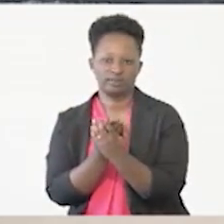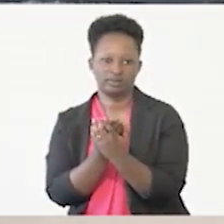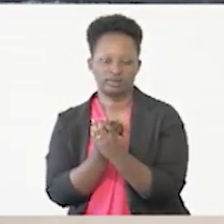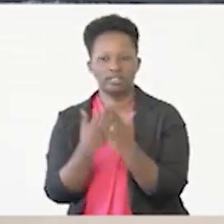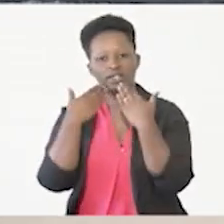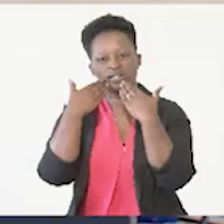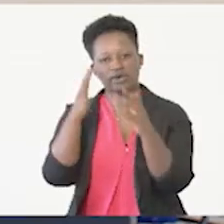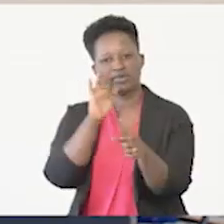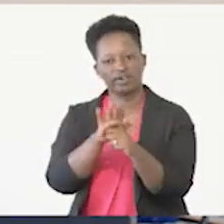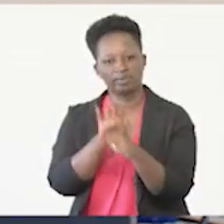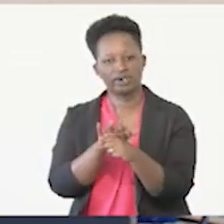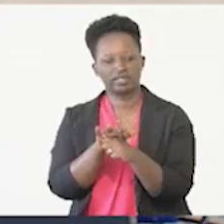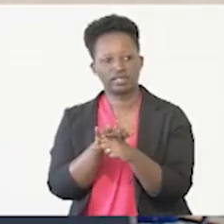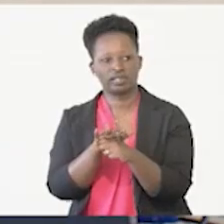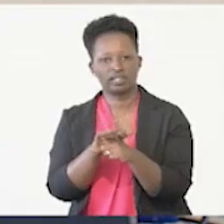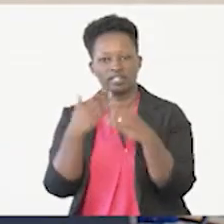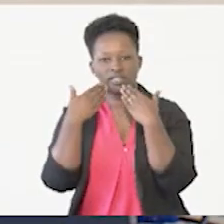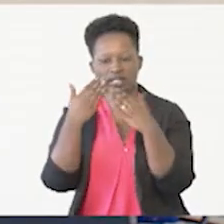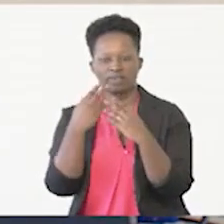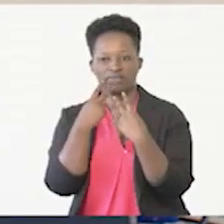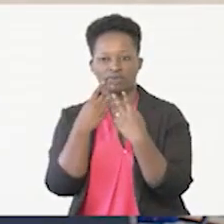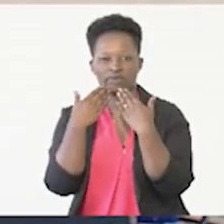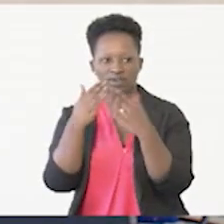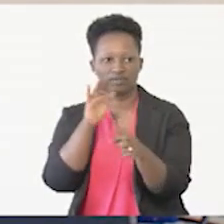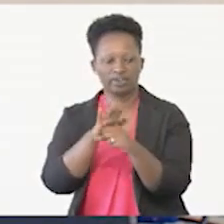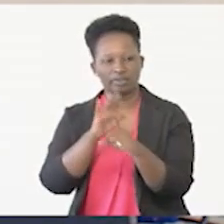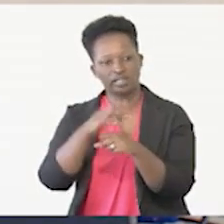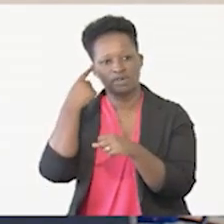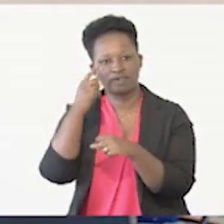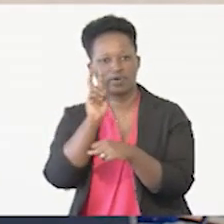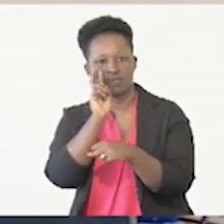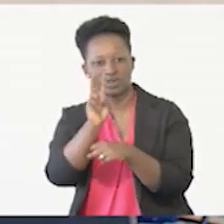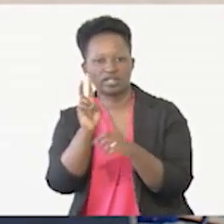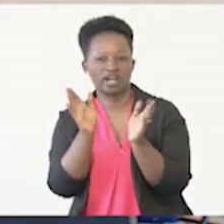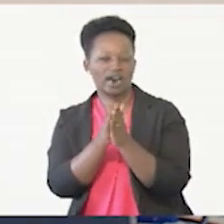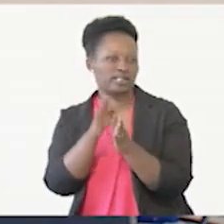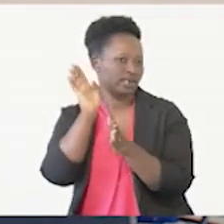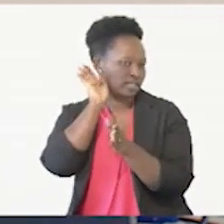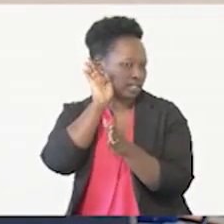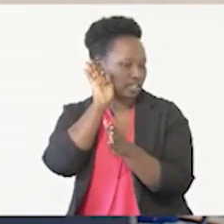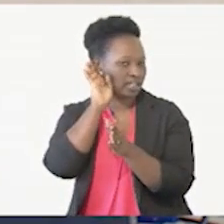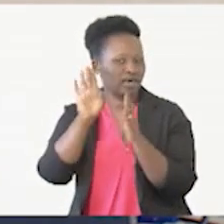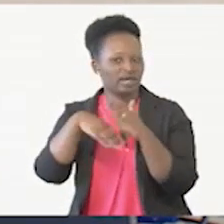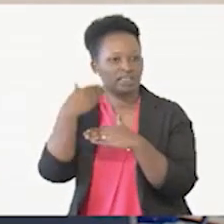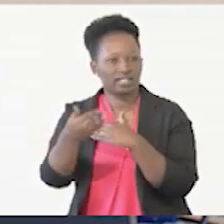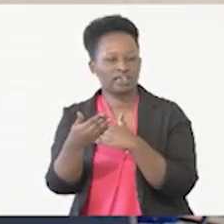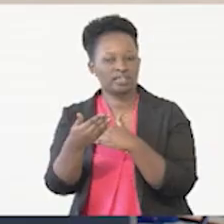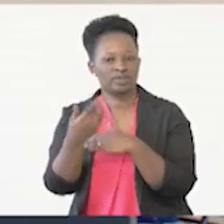So thank you very much. Thank you very much for watching and listening.